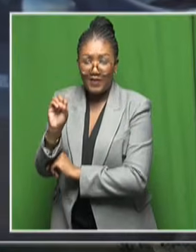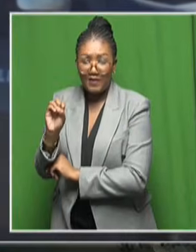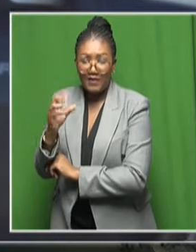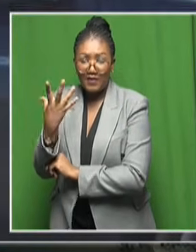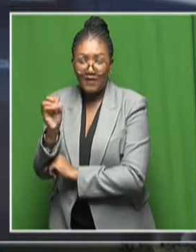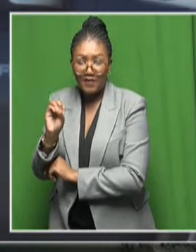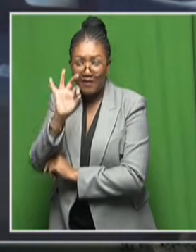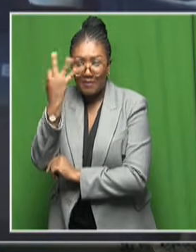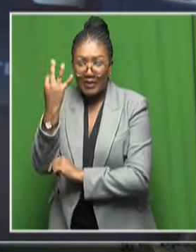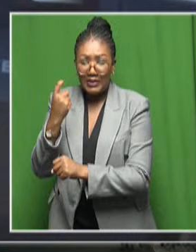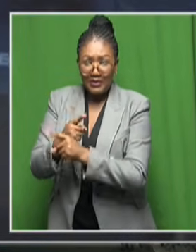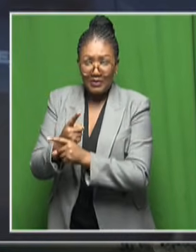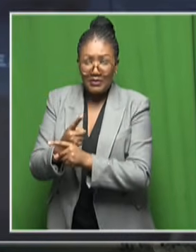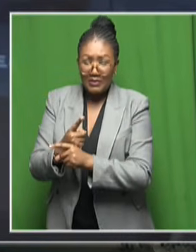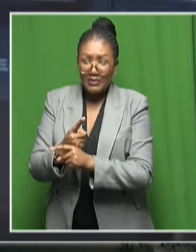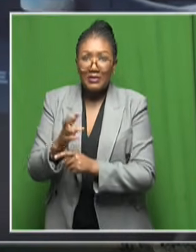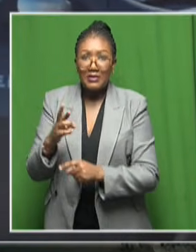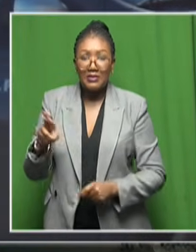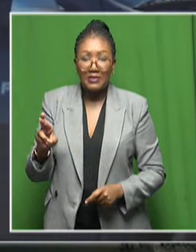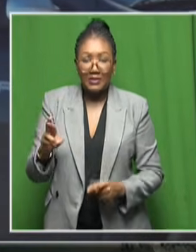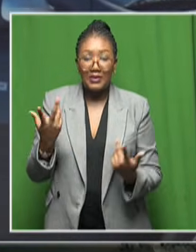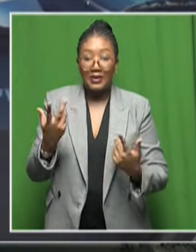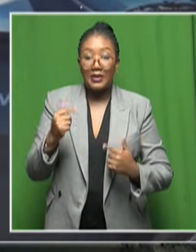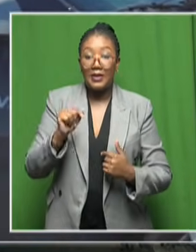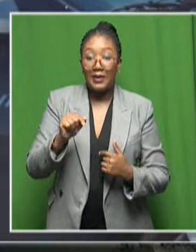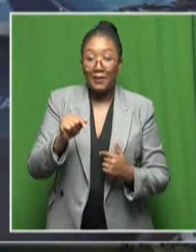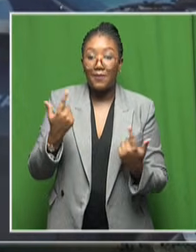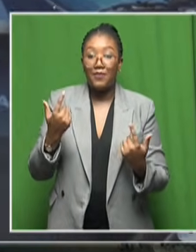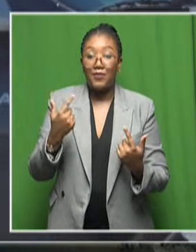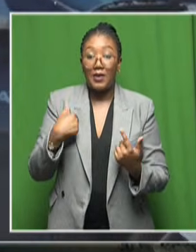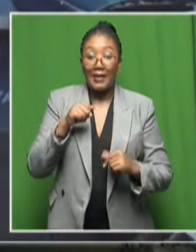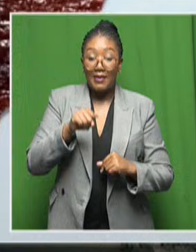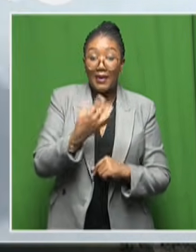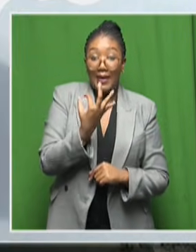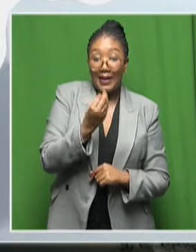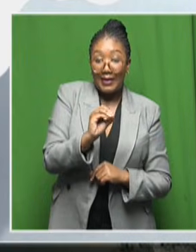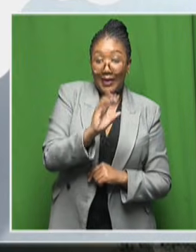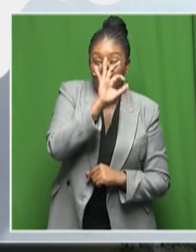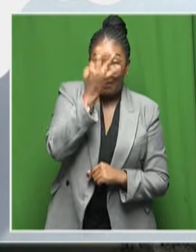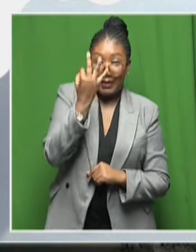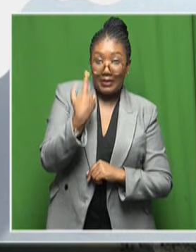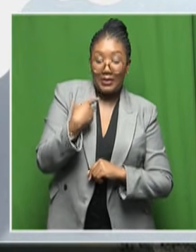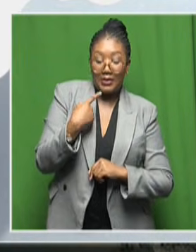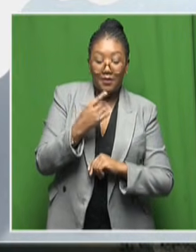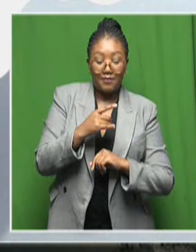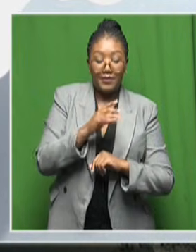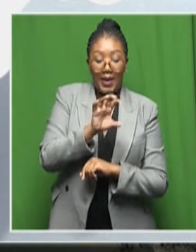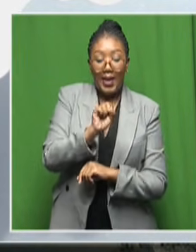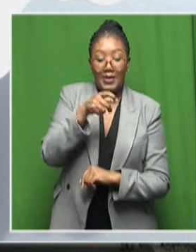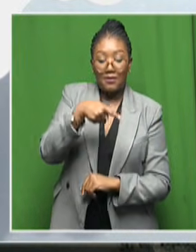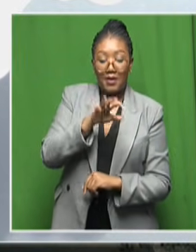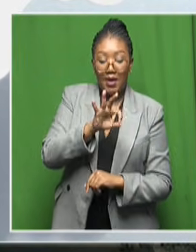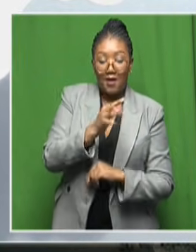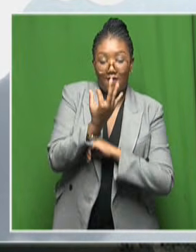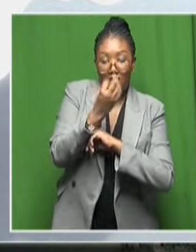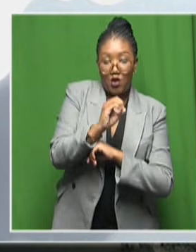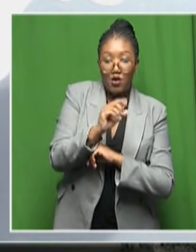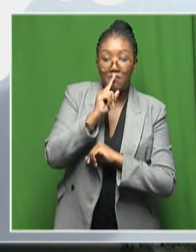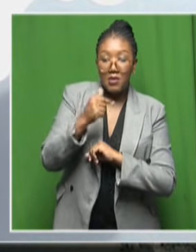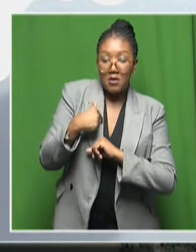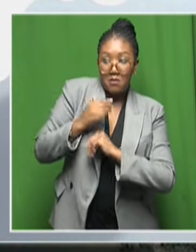they actually mean? Yes. So it's the amount of time that it's going to protect you when you are Okay. exposed to sun, SPF